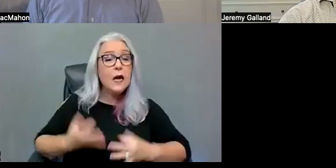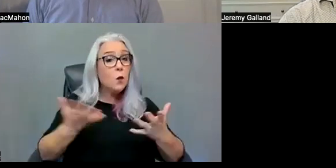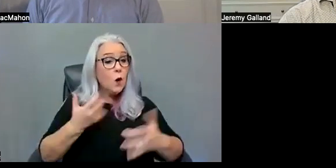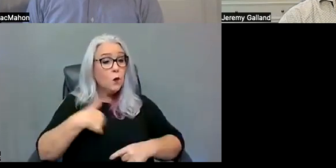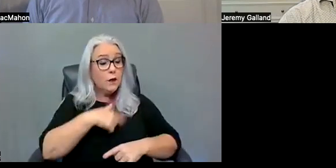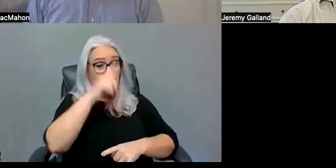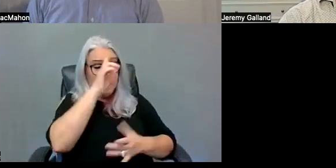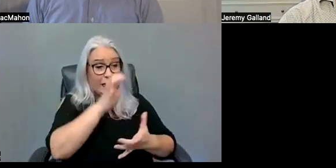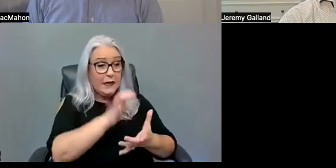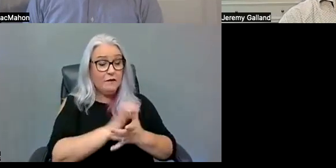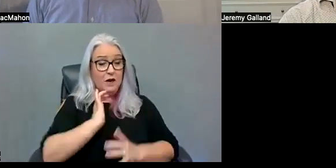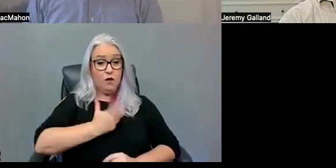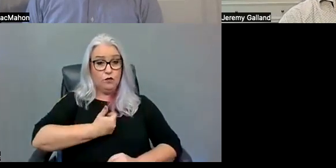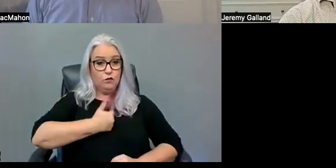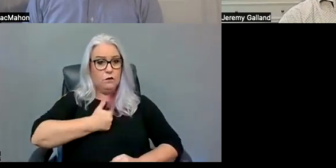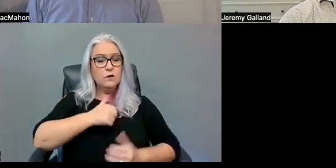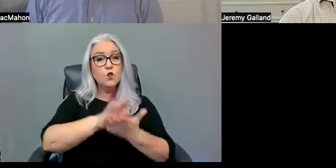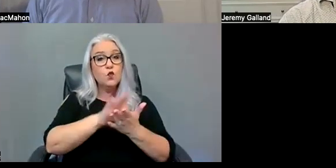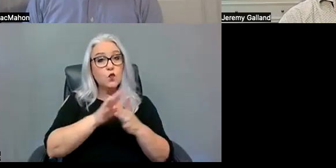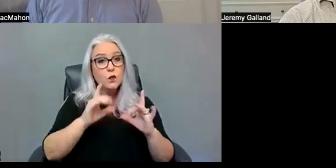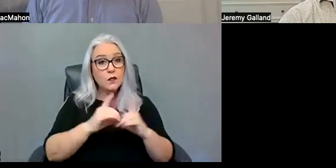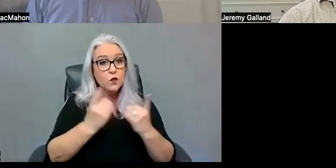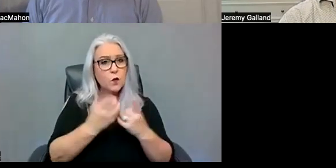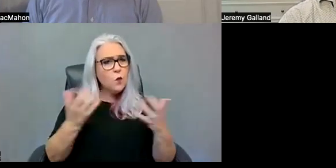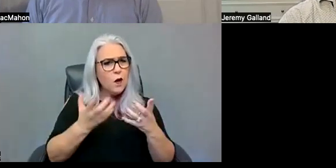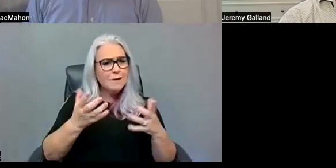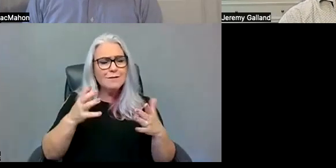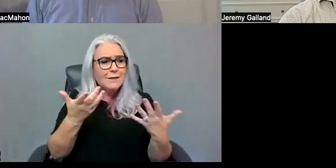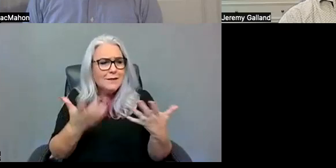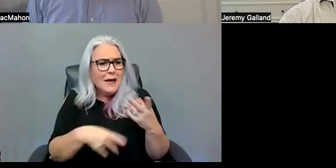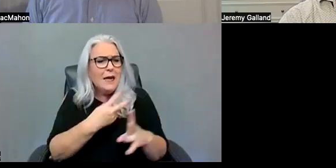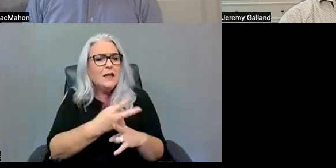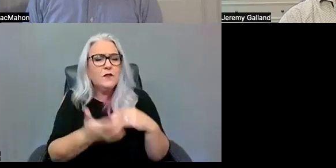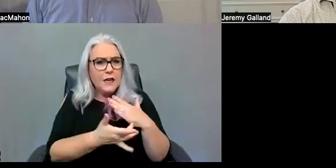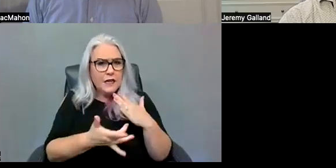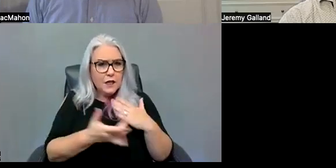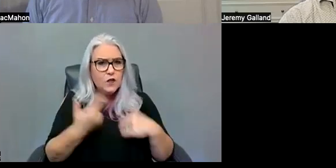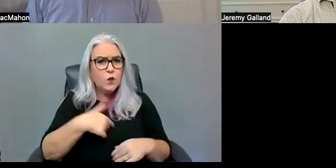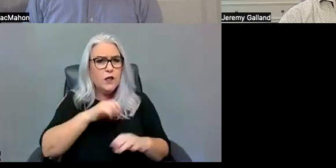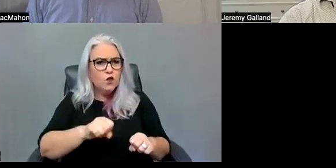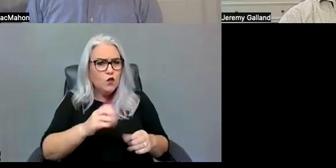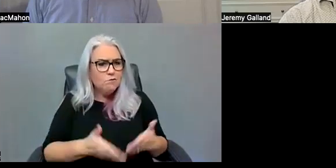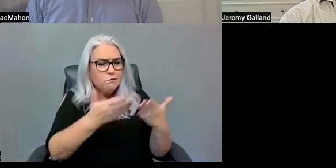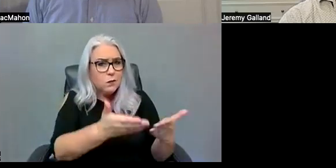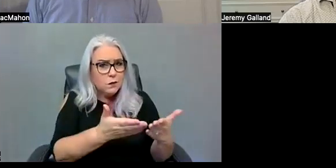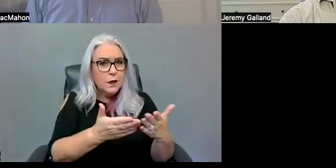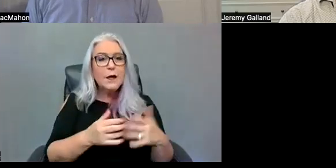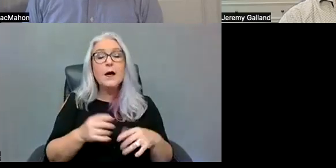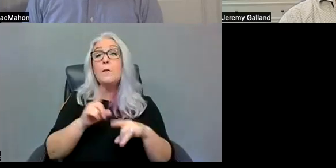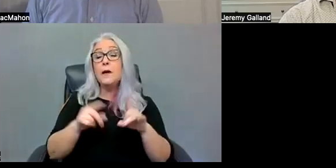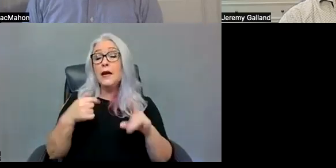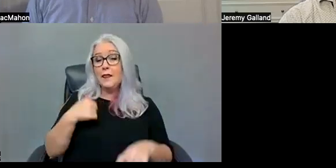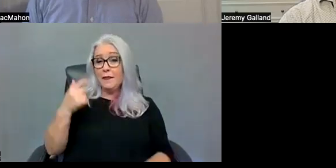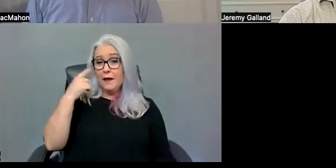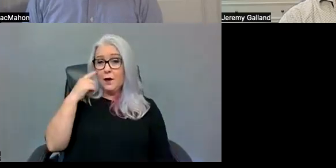a school district, what technology should be. But I think the question also touches on something else that I think is important,